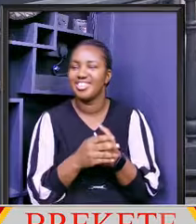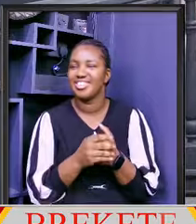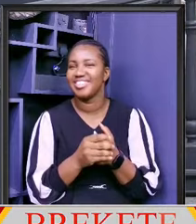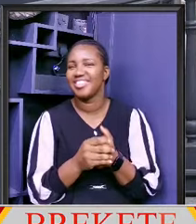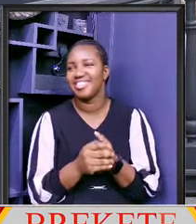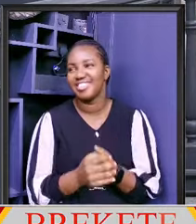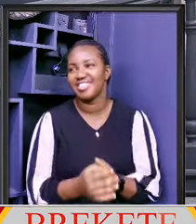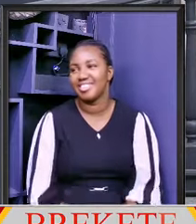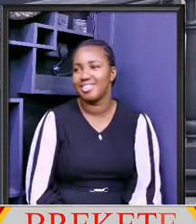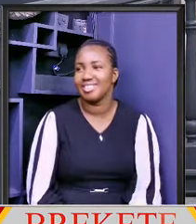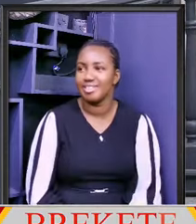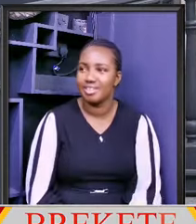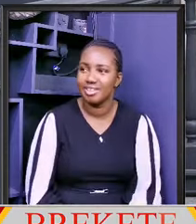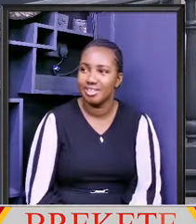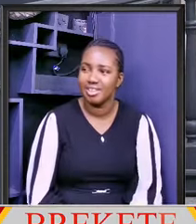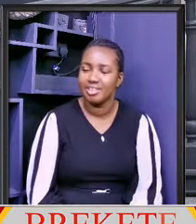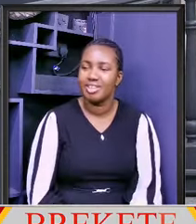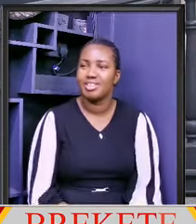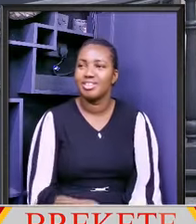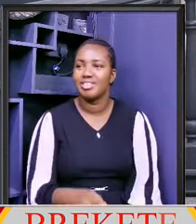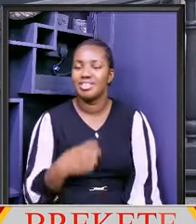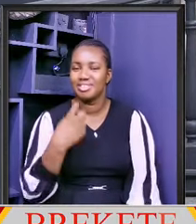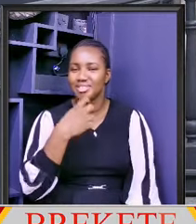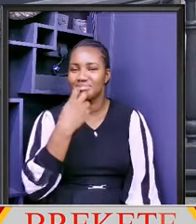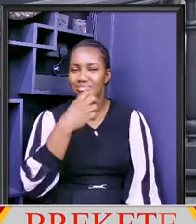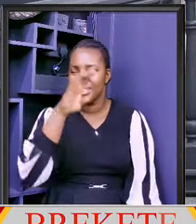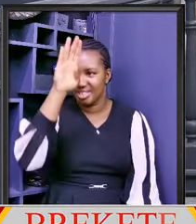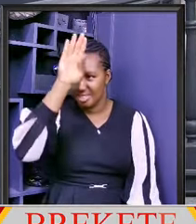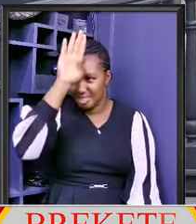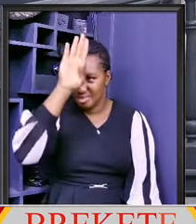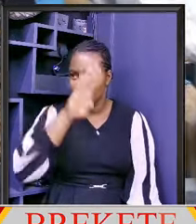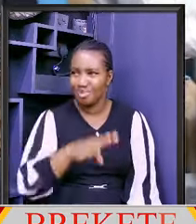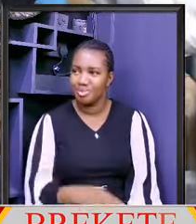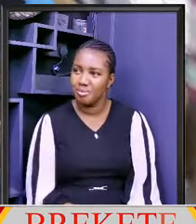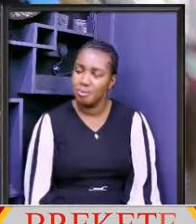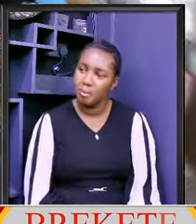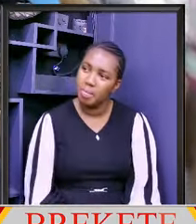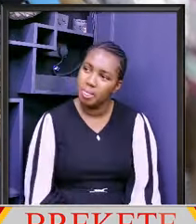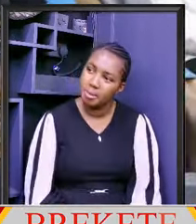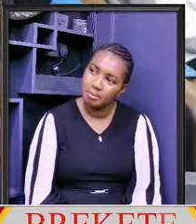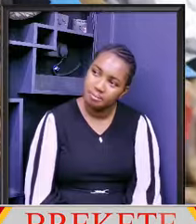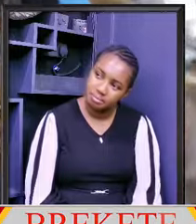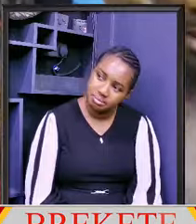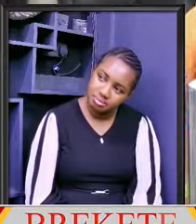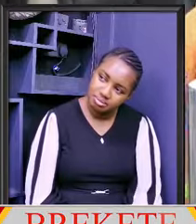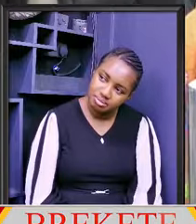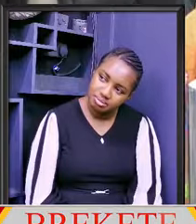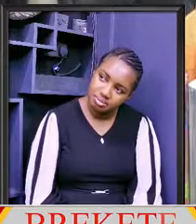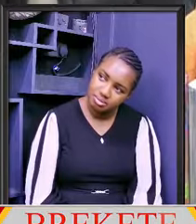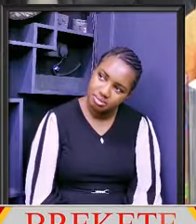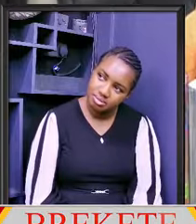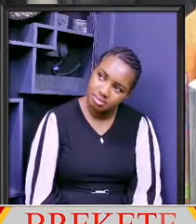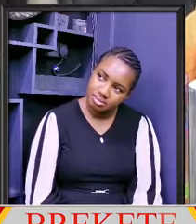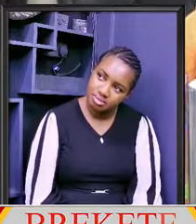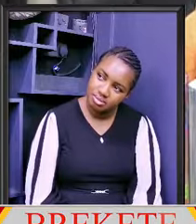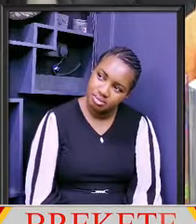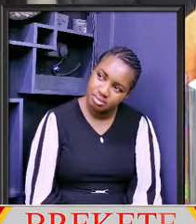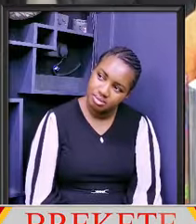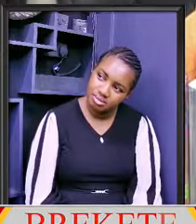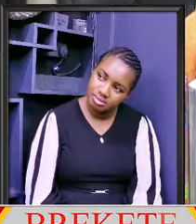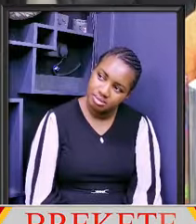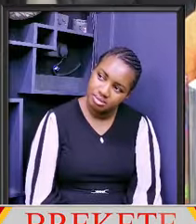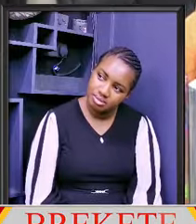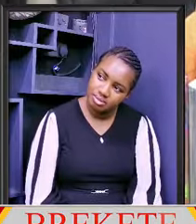yeah. Already, I'm chief. Okay, me talk. Me kwa ta. But see, I get chukwe gozo. Yes. You see, MHA ta, I get chukwe